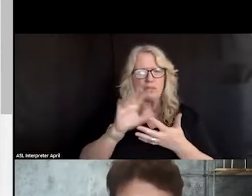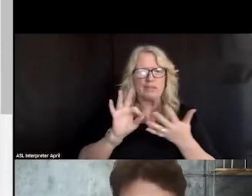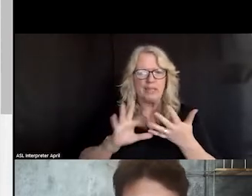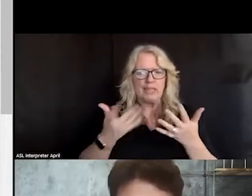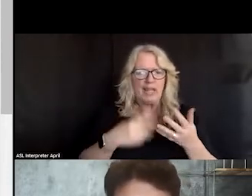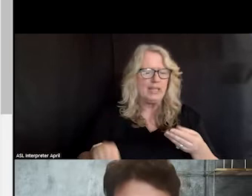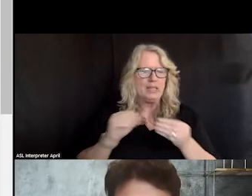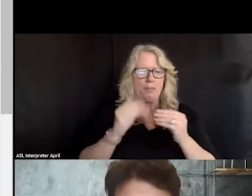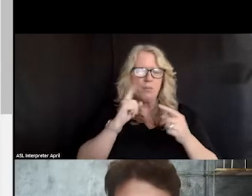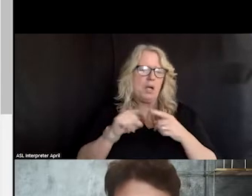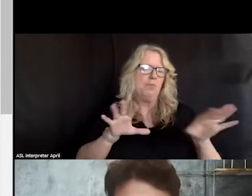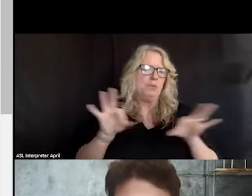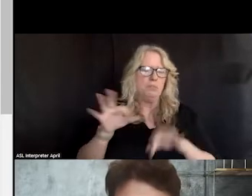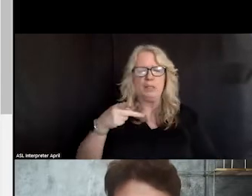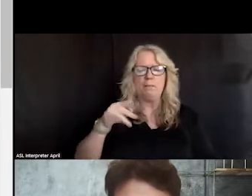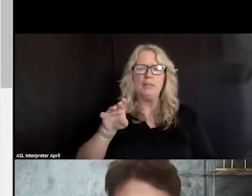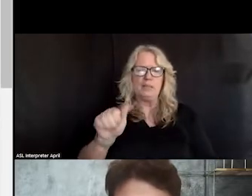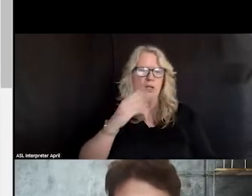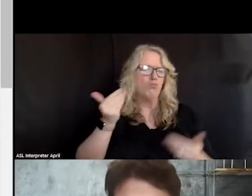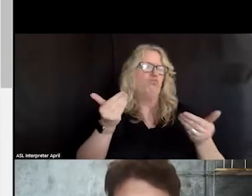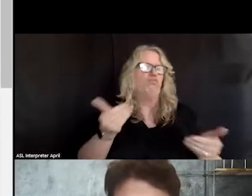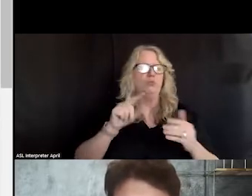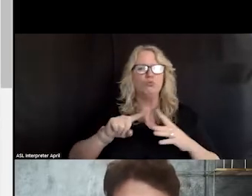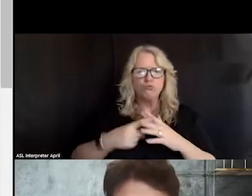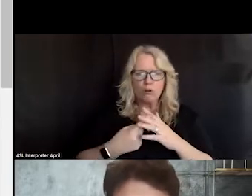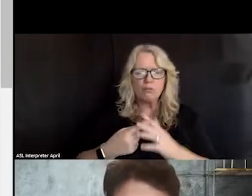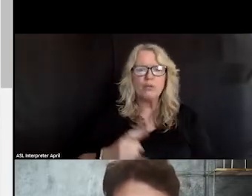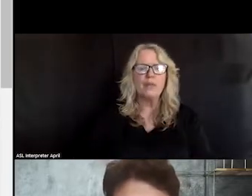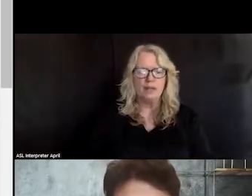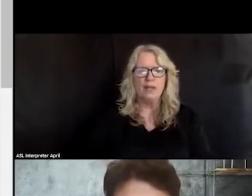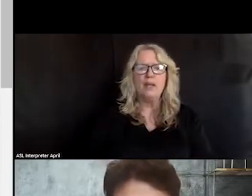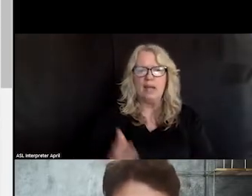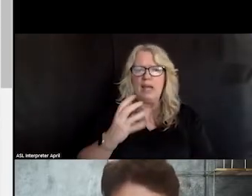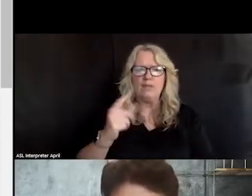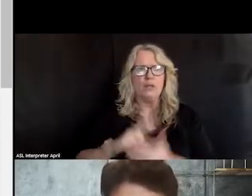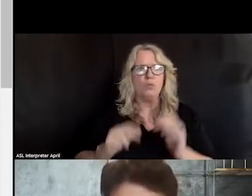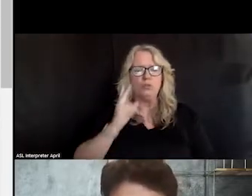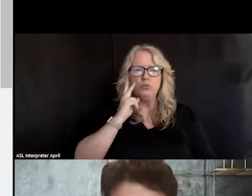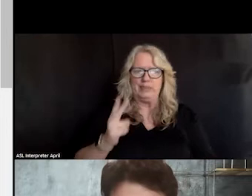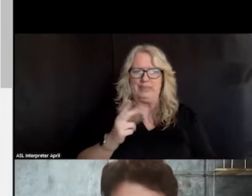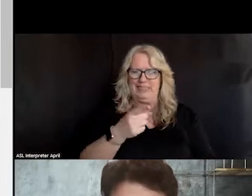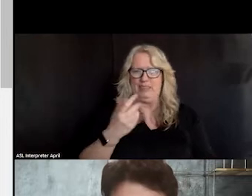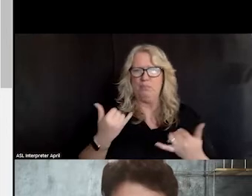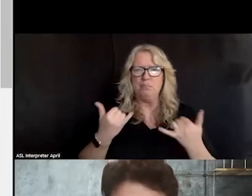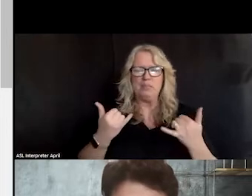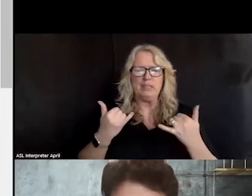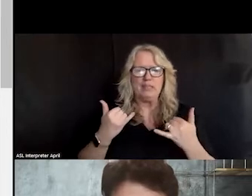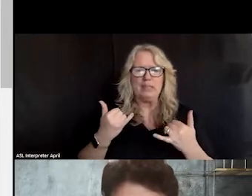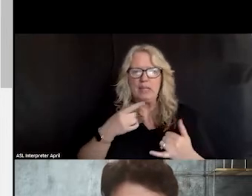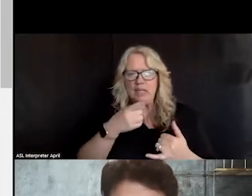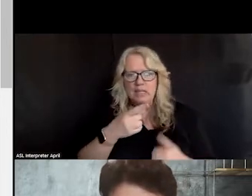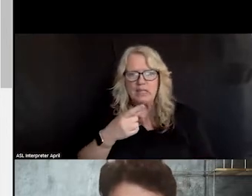but I'm going to pick Pima just to start off with. And so what you see immediately is kind of the